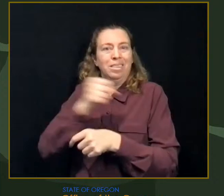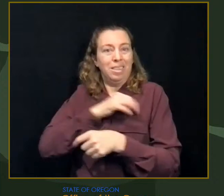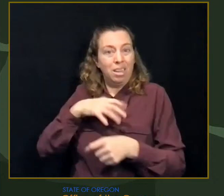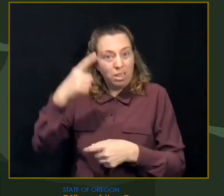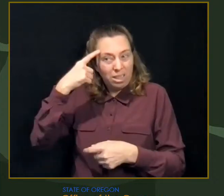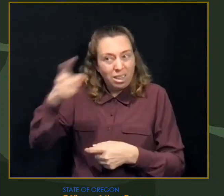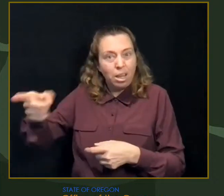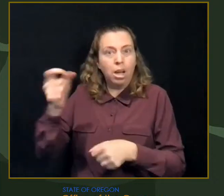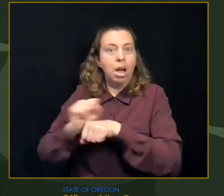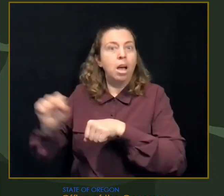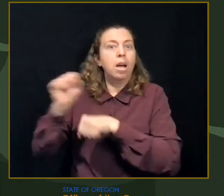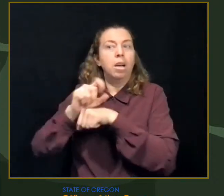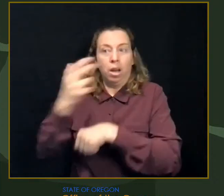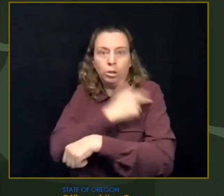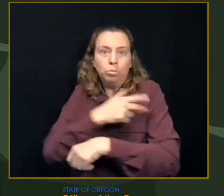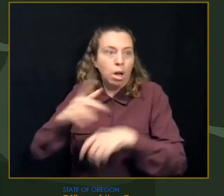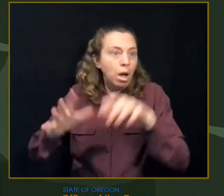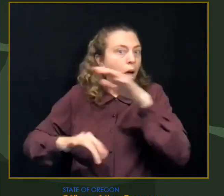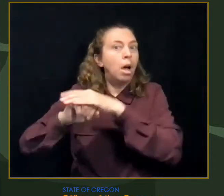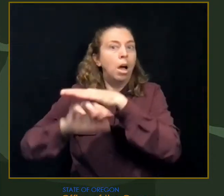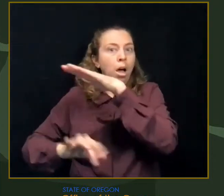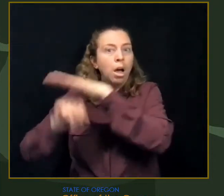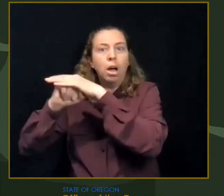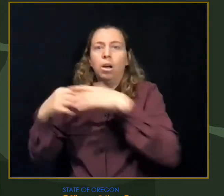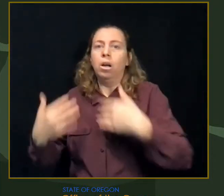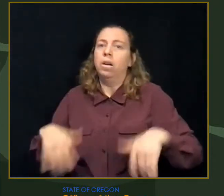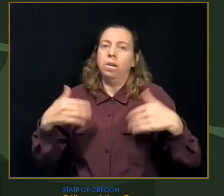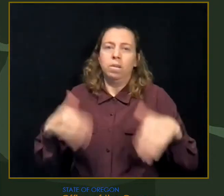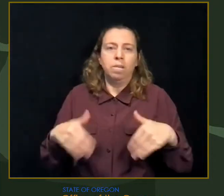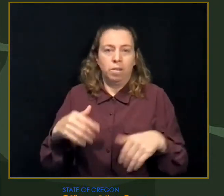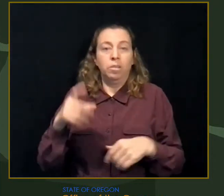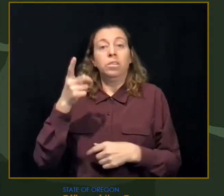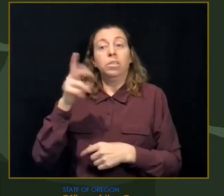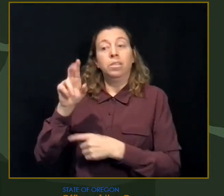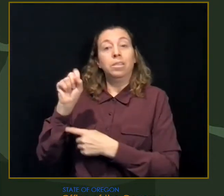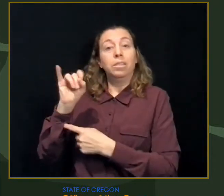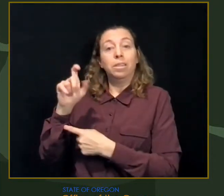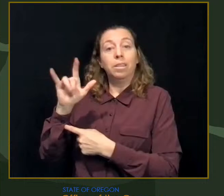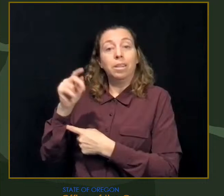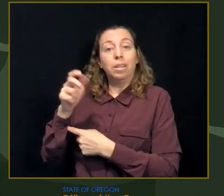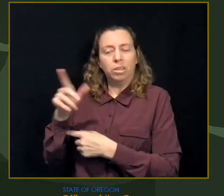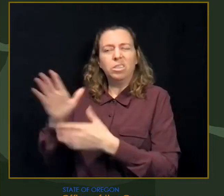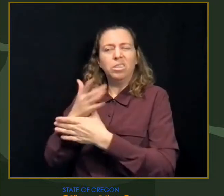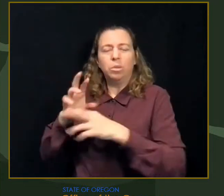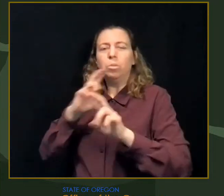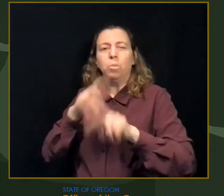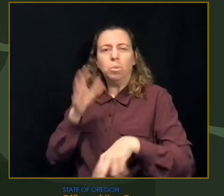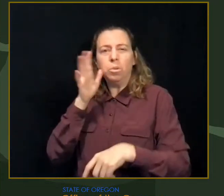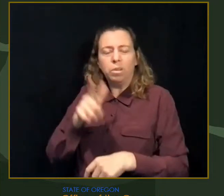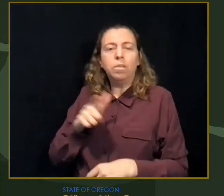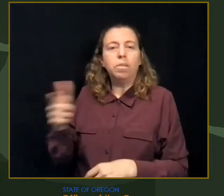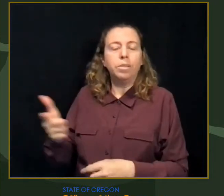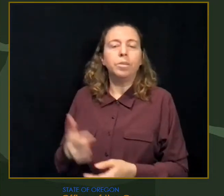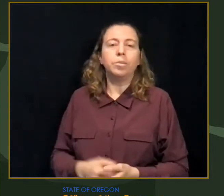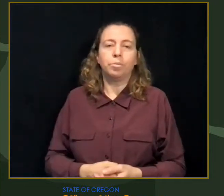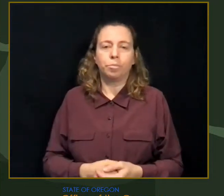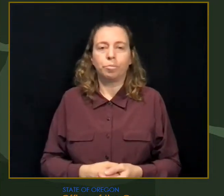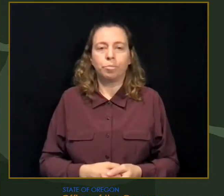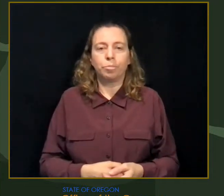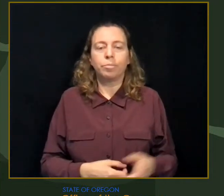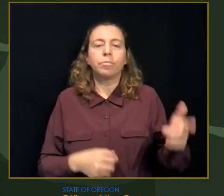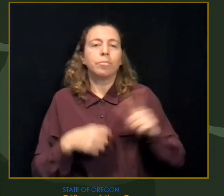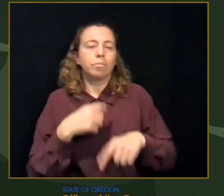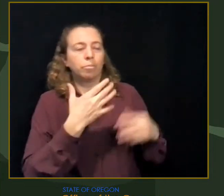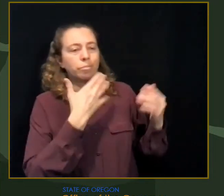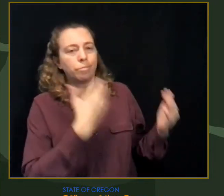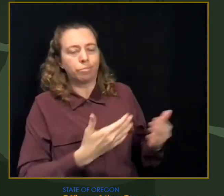Seidlinger, talk about that. Thank you, Governor Brown, and thank you for that question. I think what we're seeing now is similar to